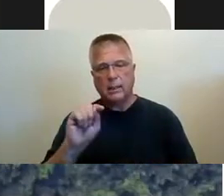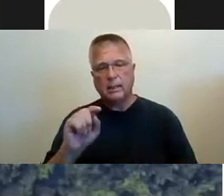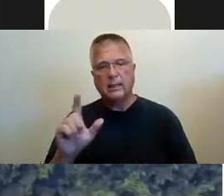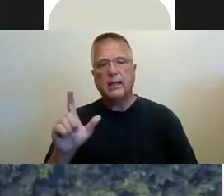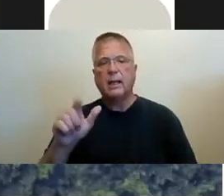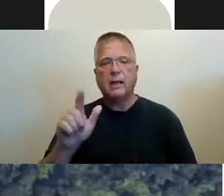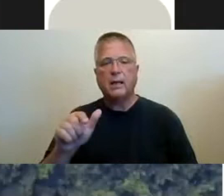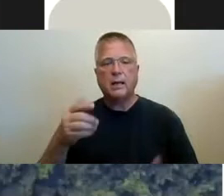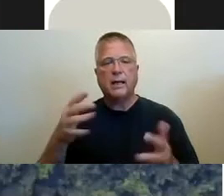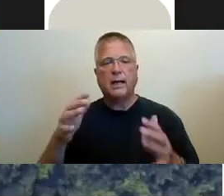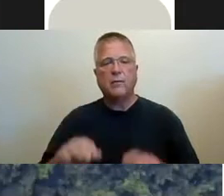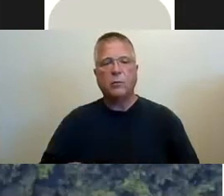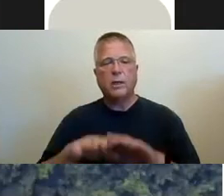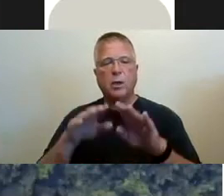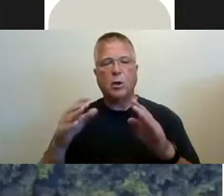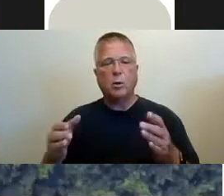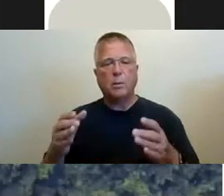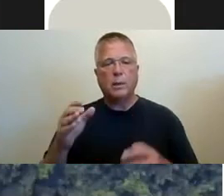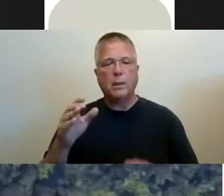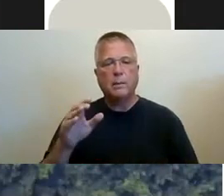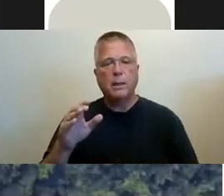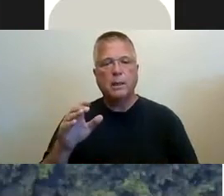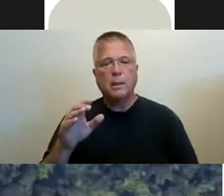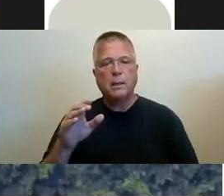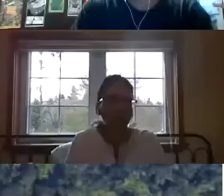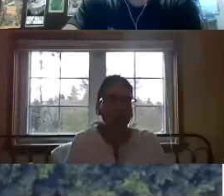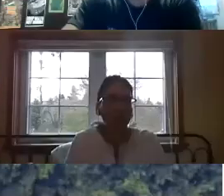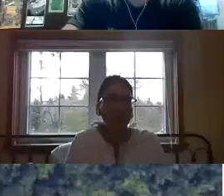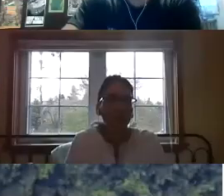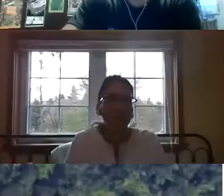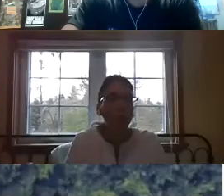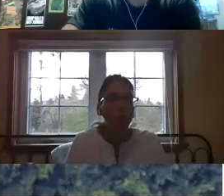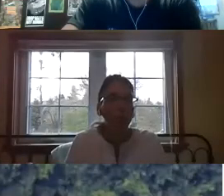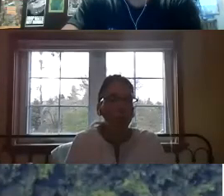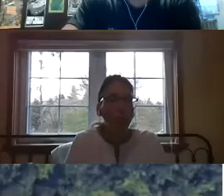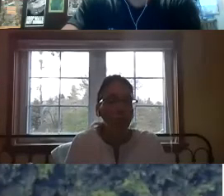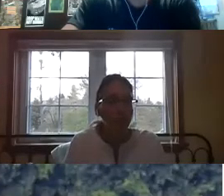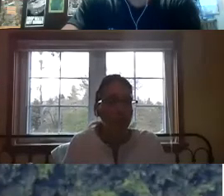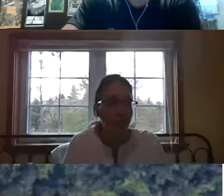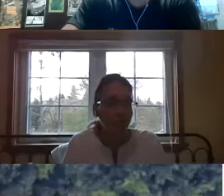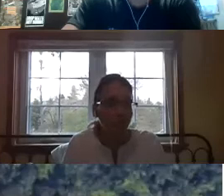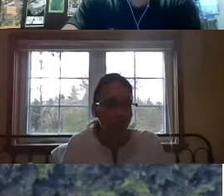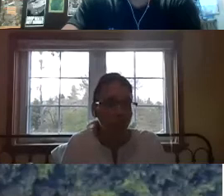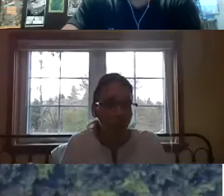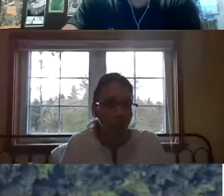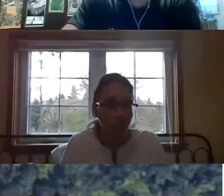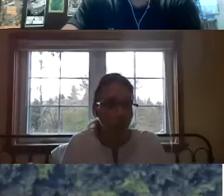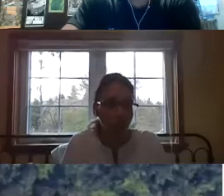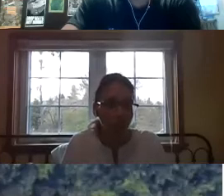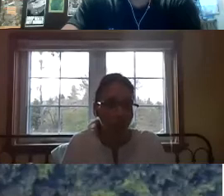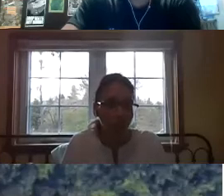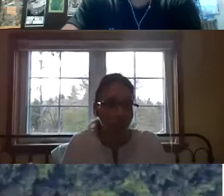Serpentine for one-way vehicle travel, there would be a protected